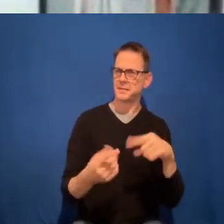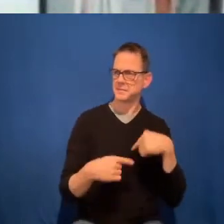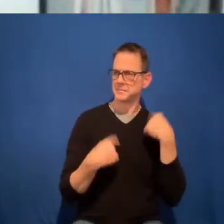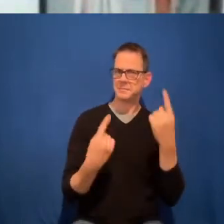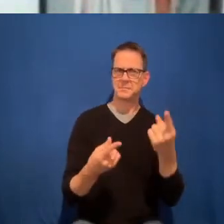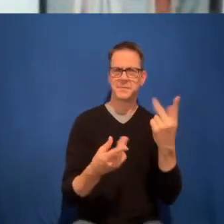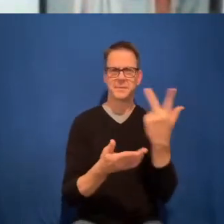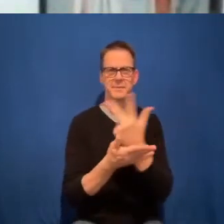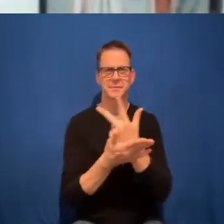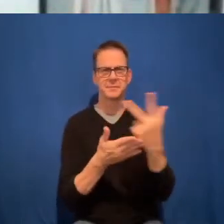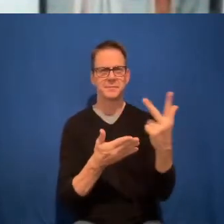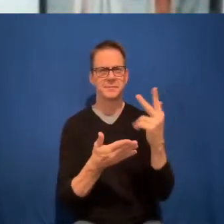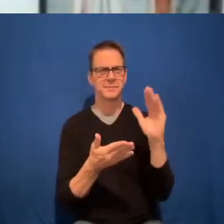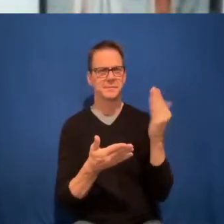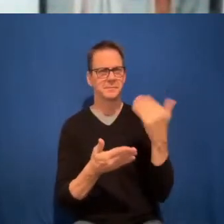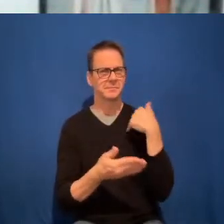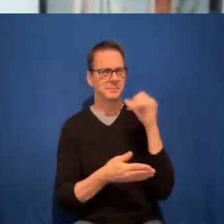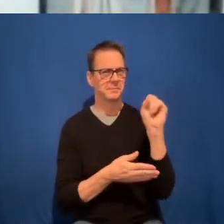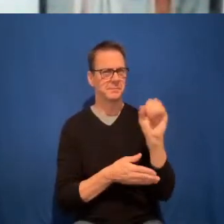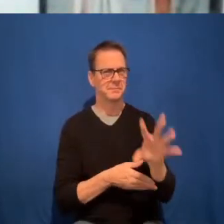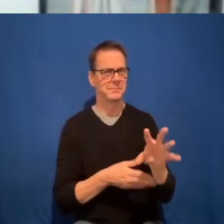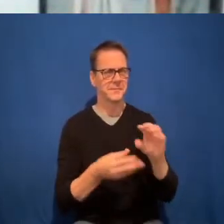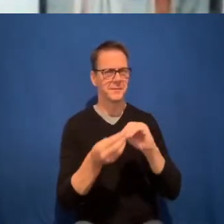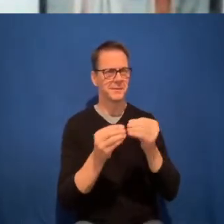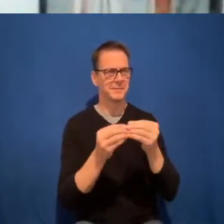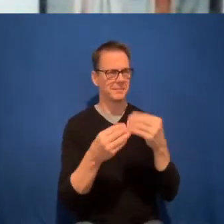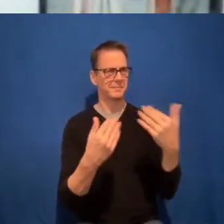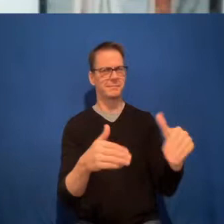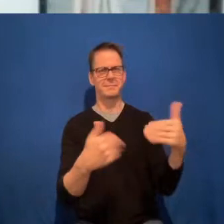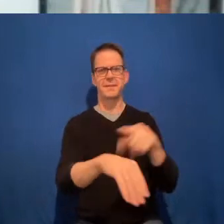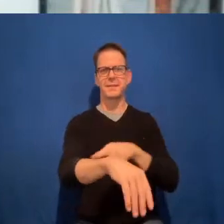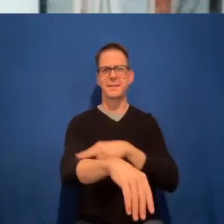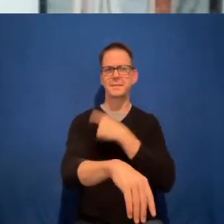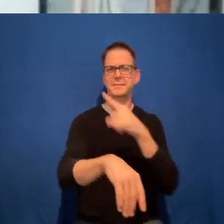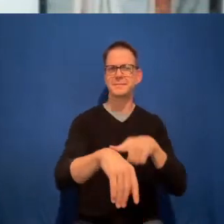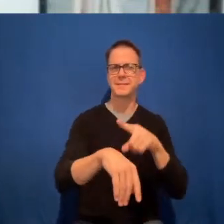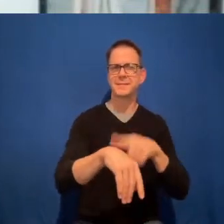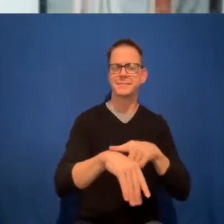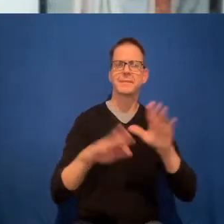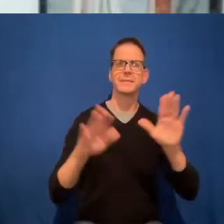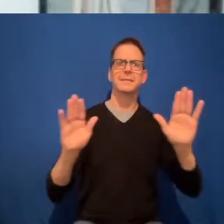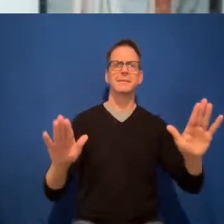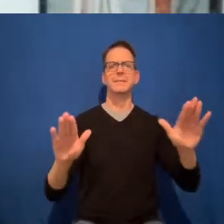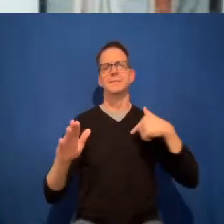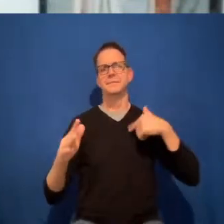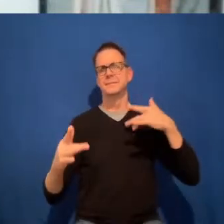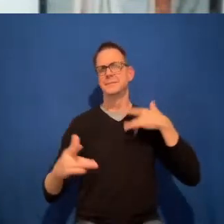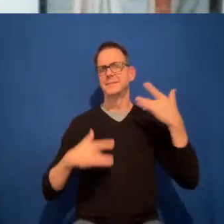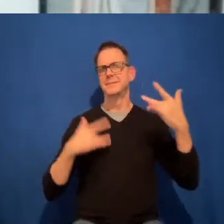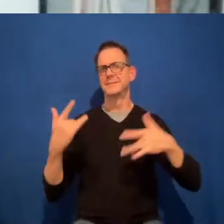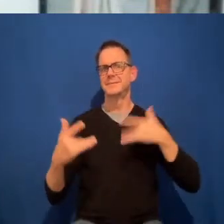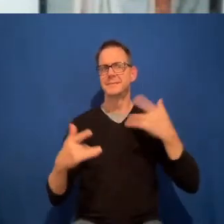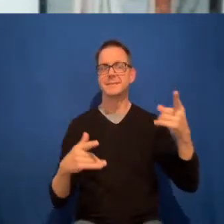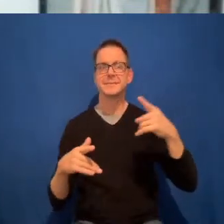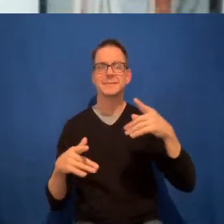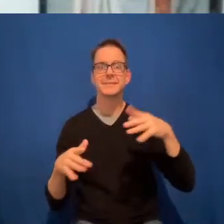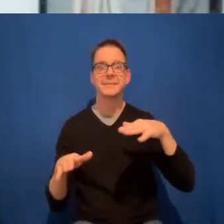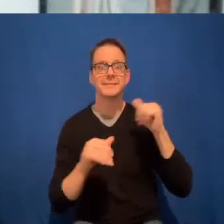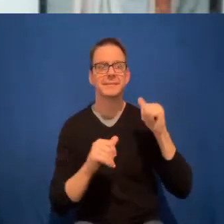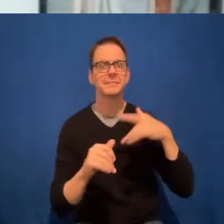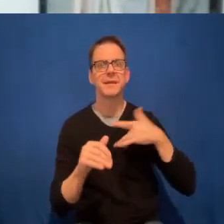since I've run the numbers, which is a long time to be away. And I was super excited when I left because everything was trending in the